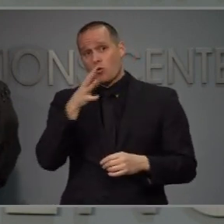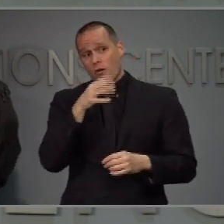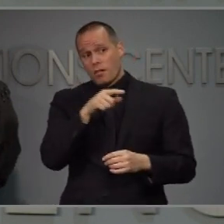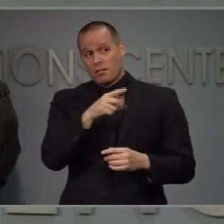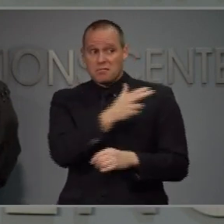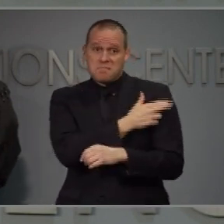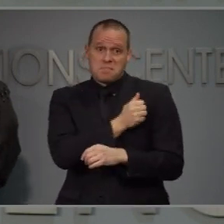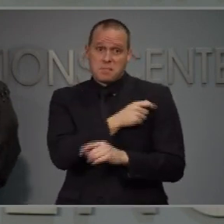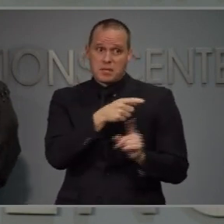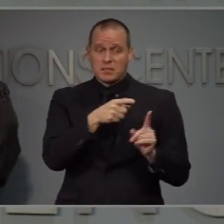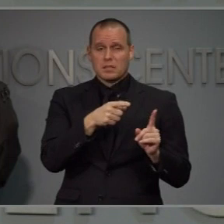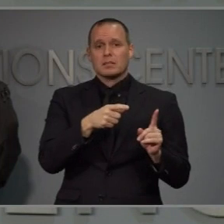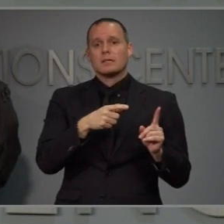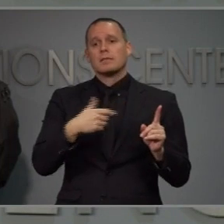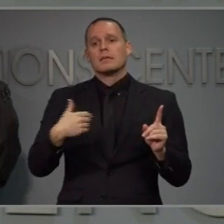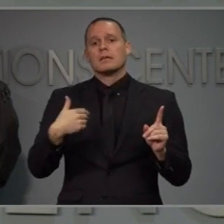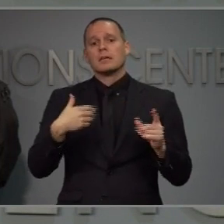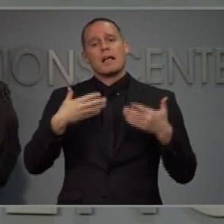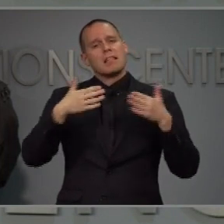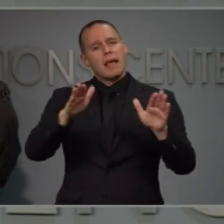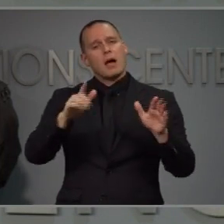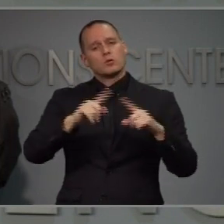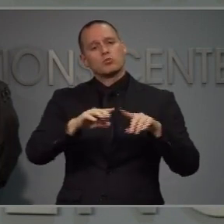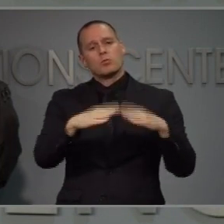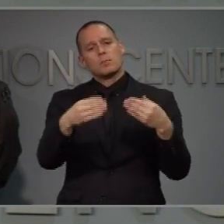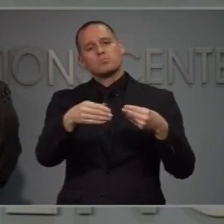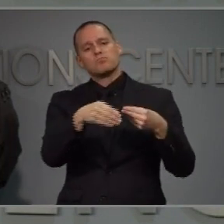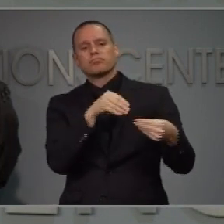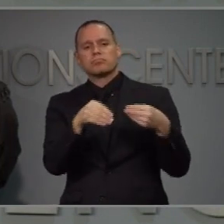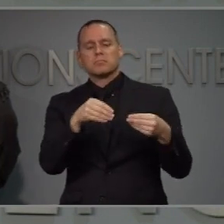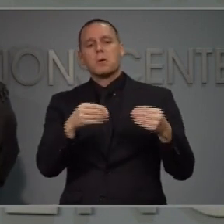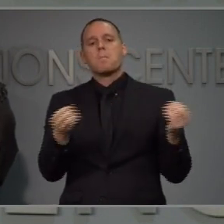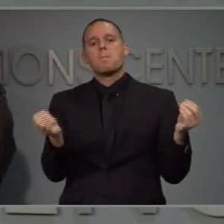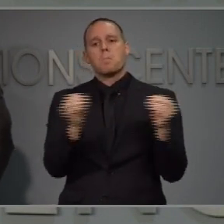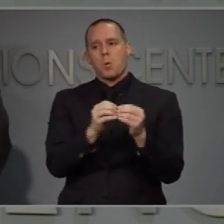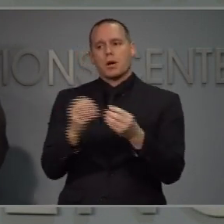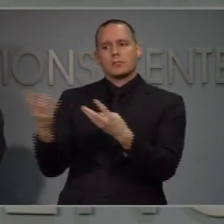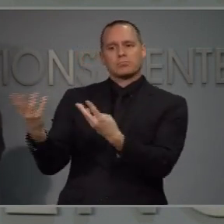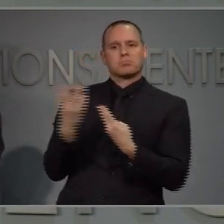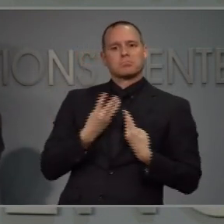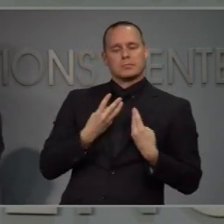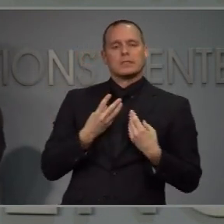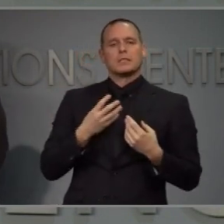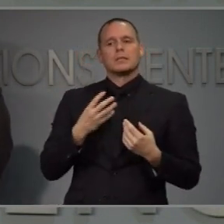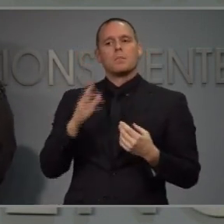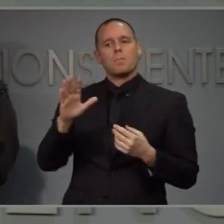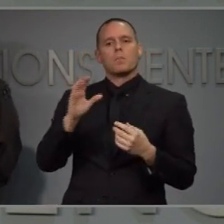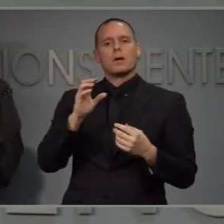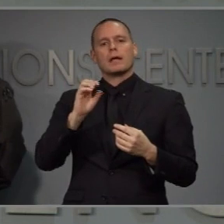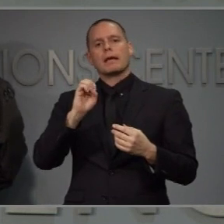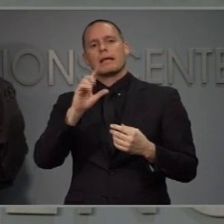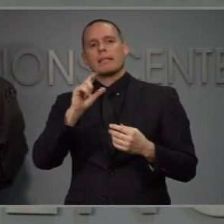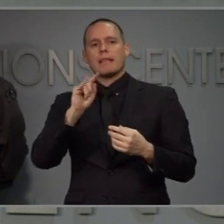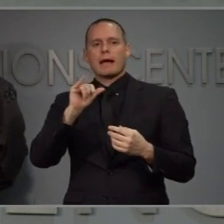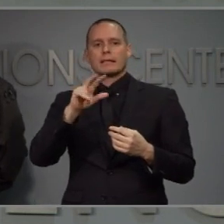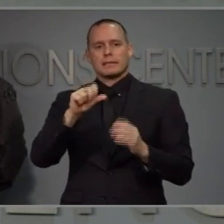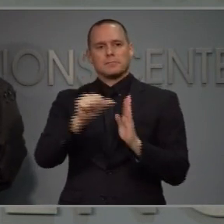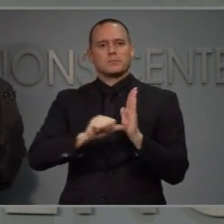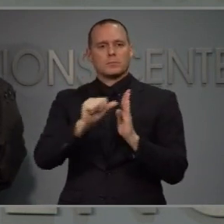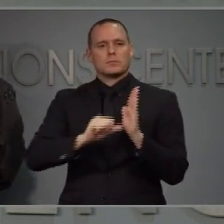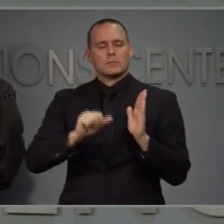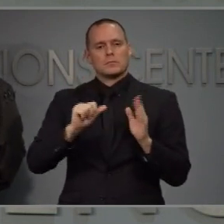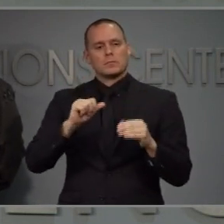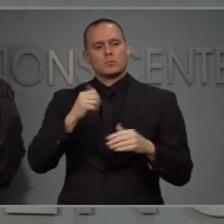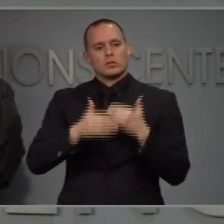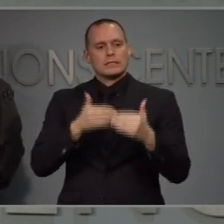to do elective procedures? Where does that fall in the phase plan? Dr. Cohen talk